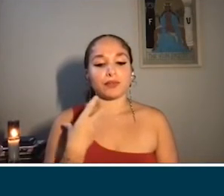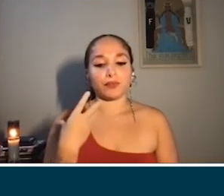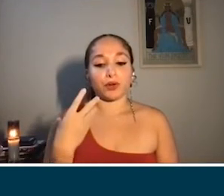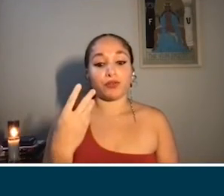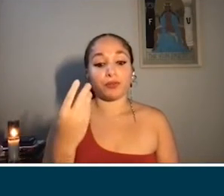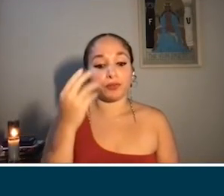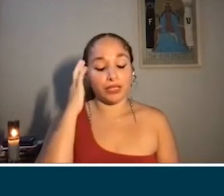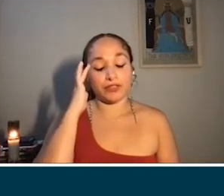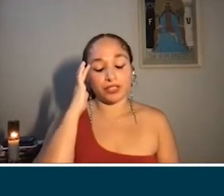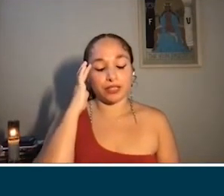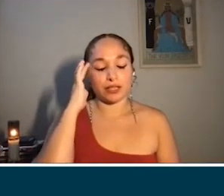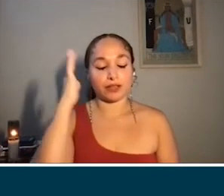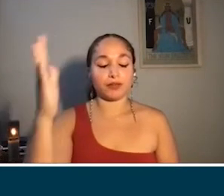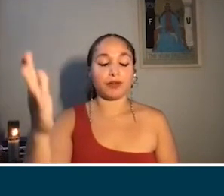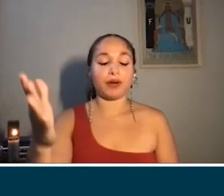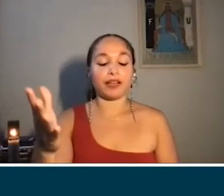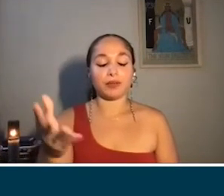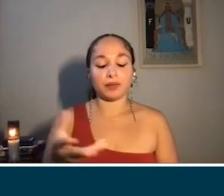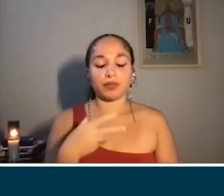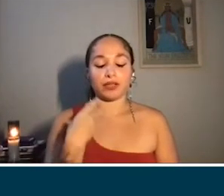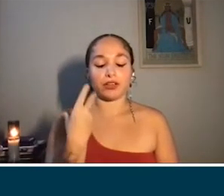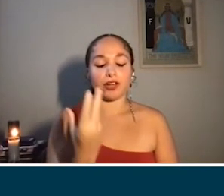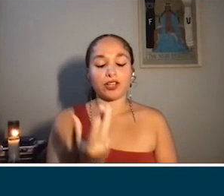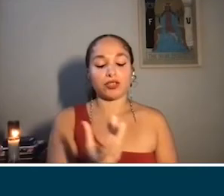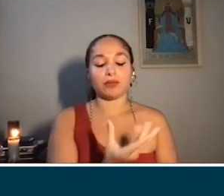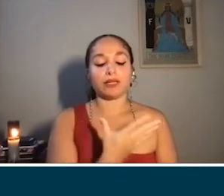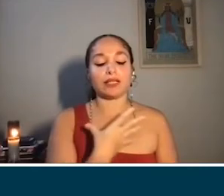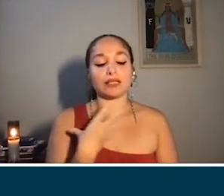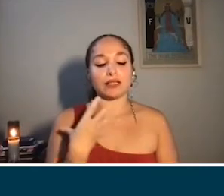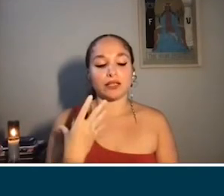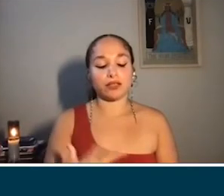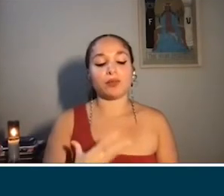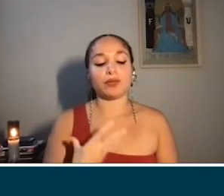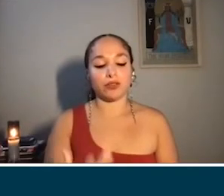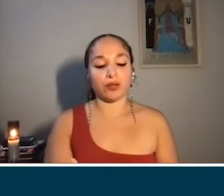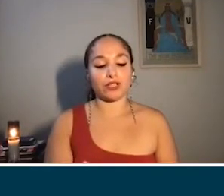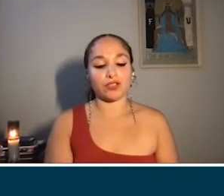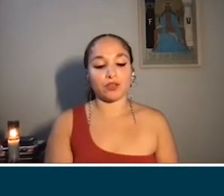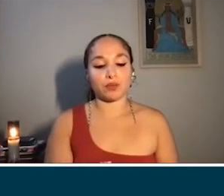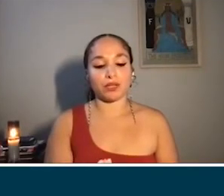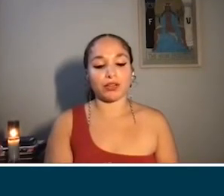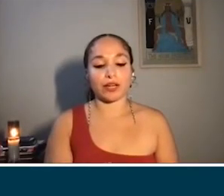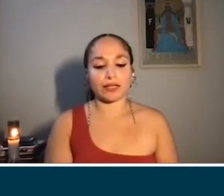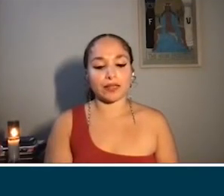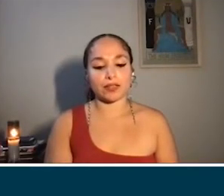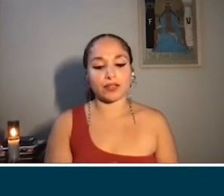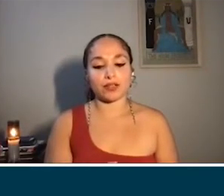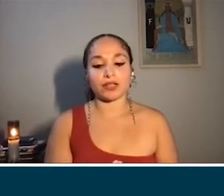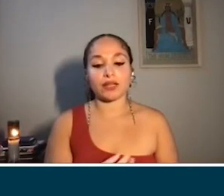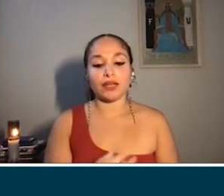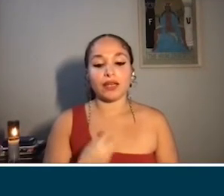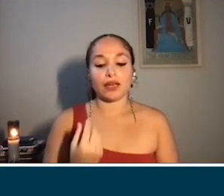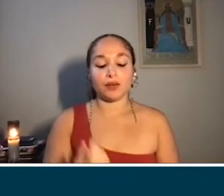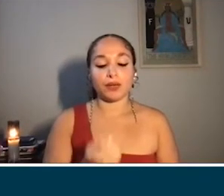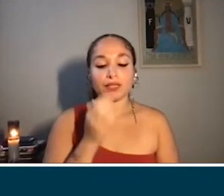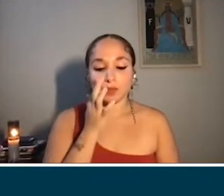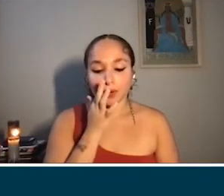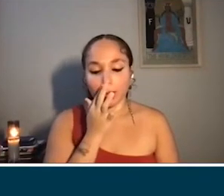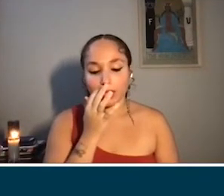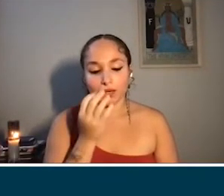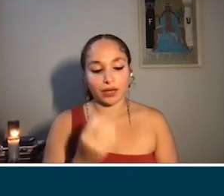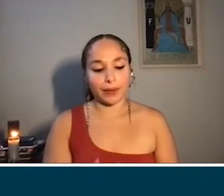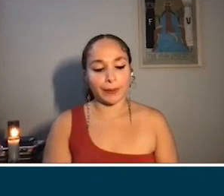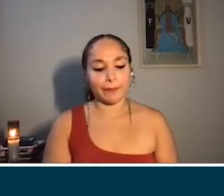open entryways, or even just like remind people that there are entryways into being in relationship with their